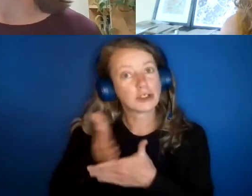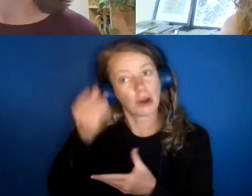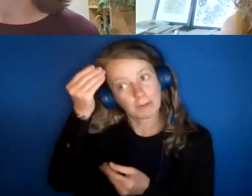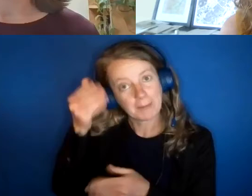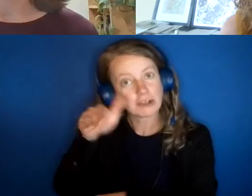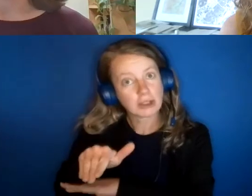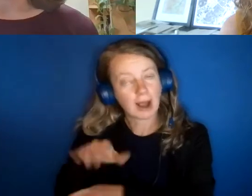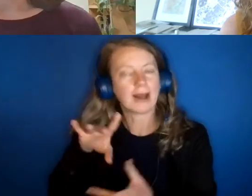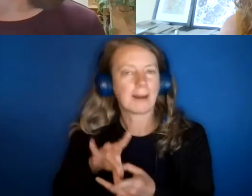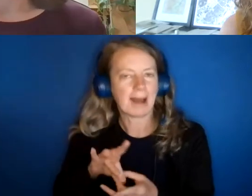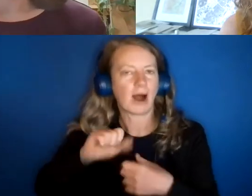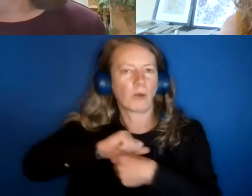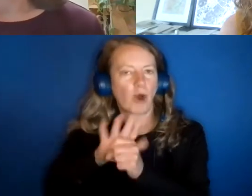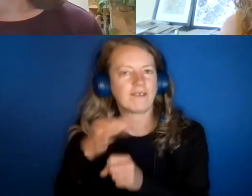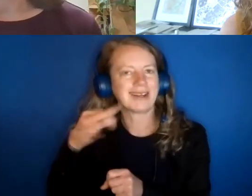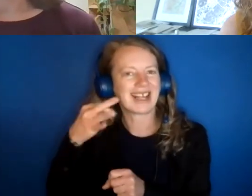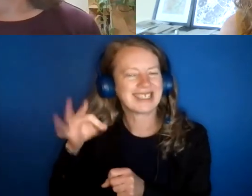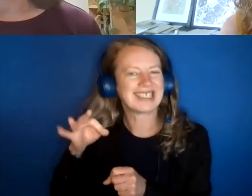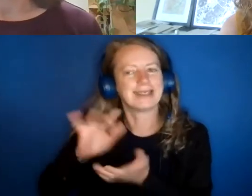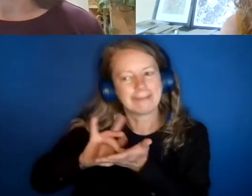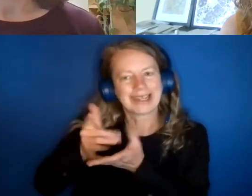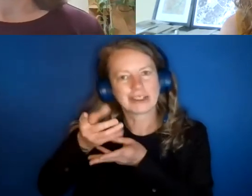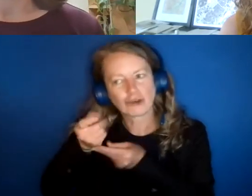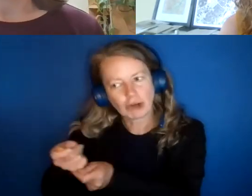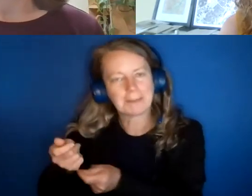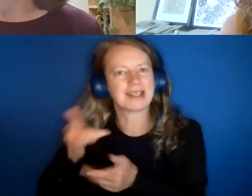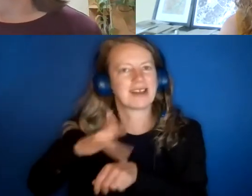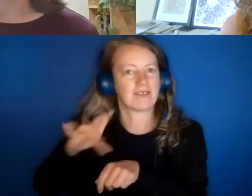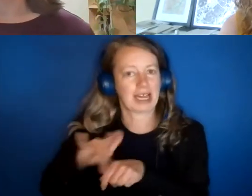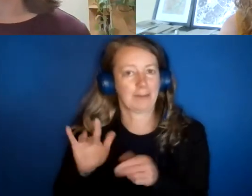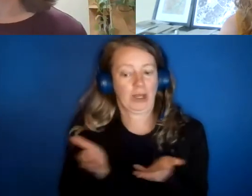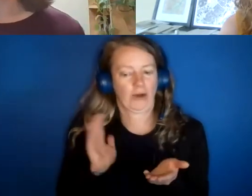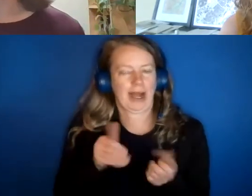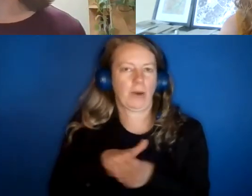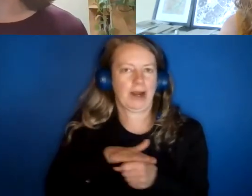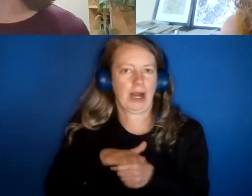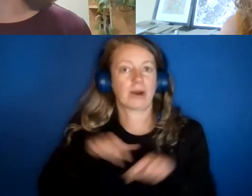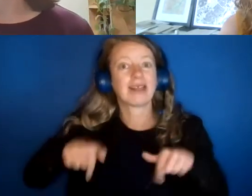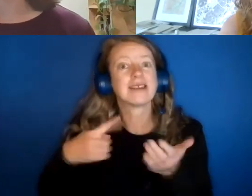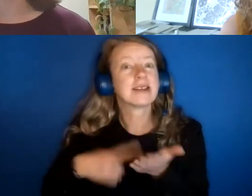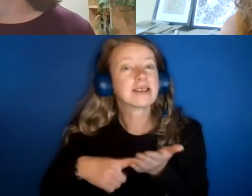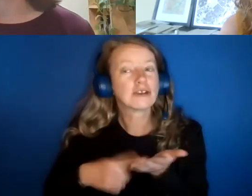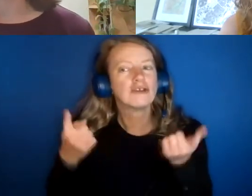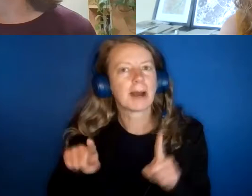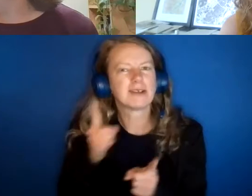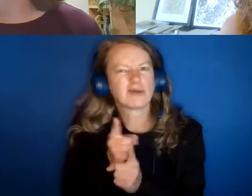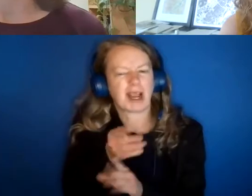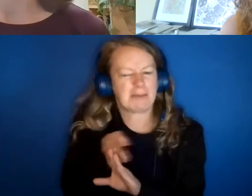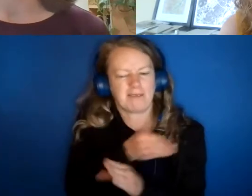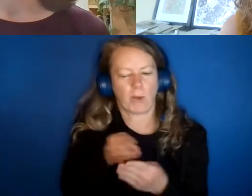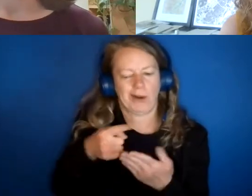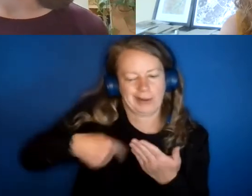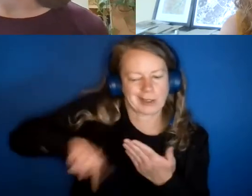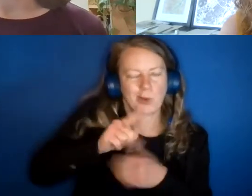in our area. This discussion comes just before National Public Health Week, which starts next Monday, April